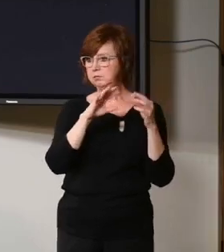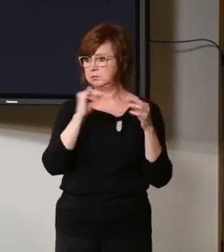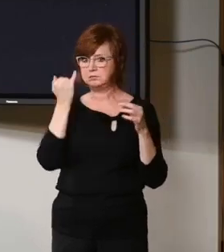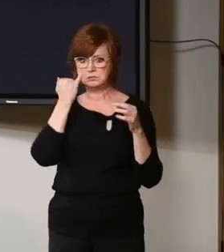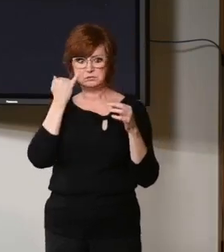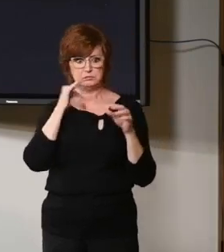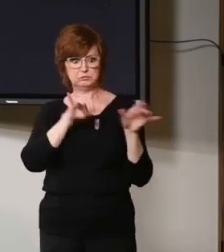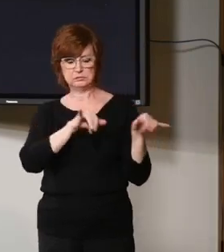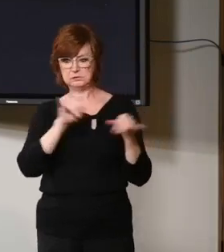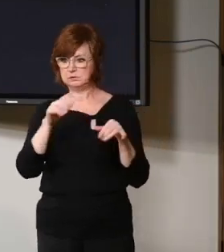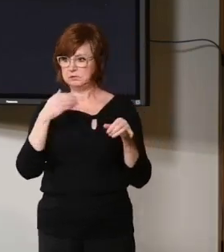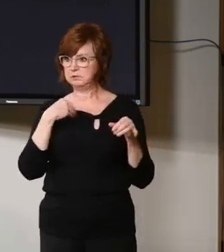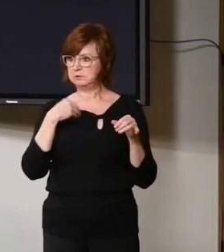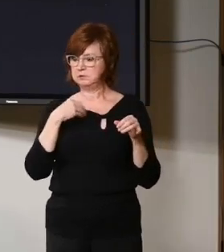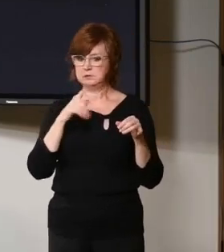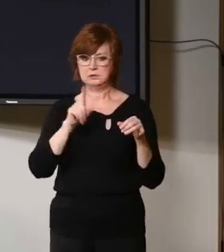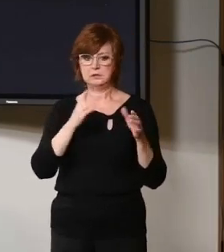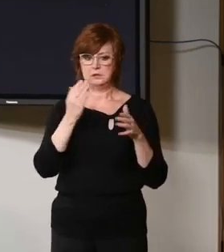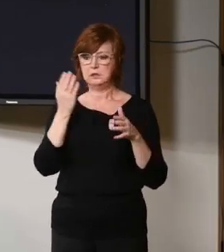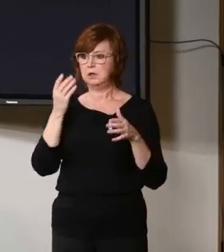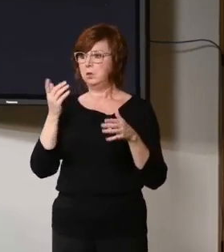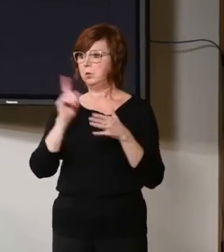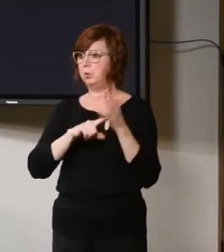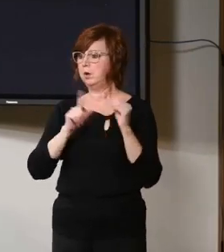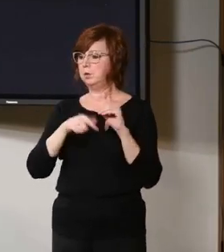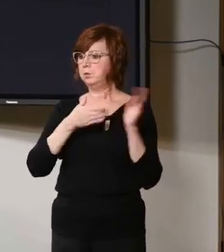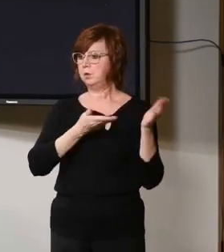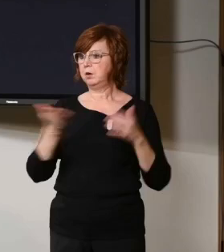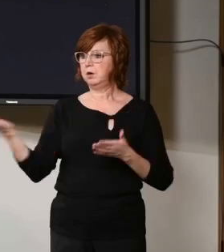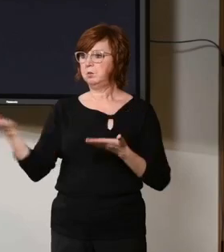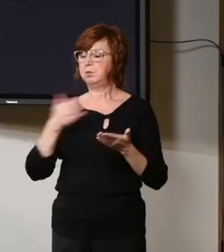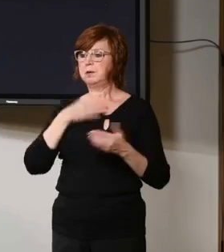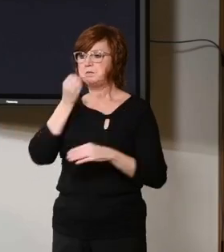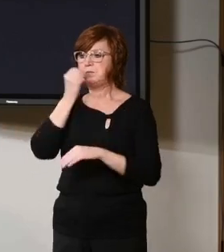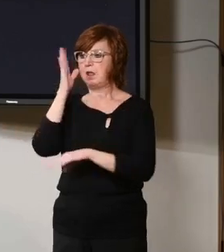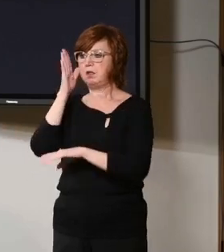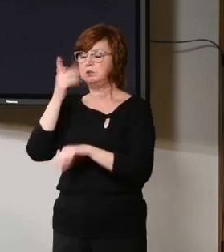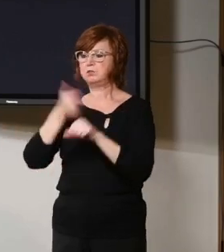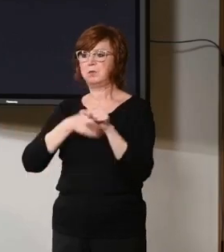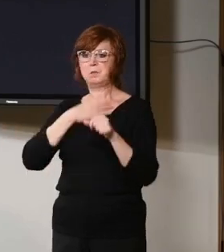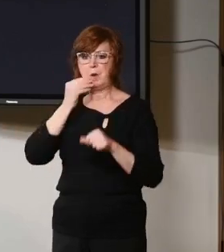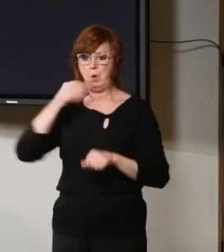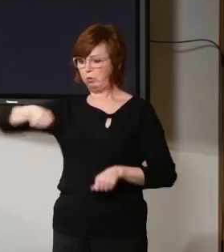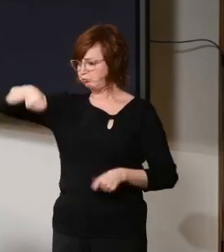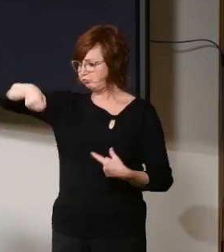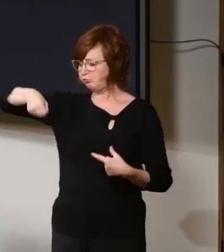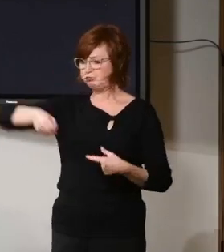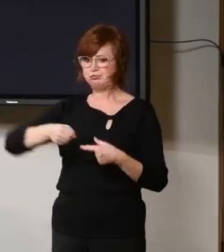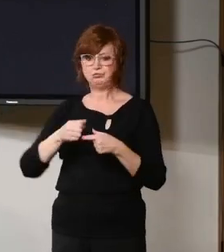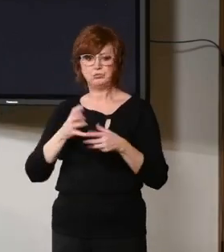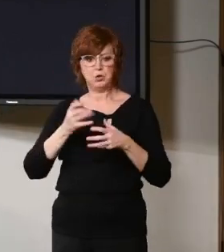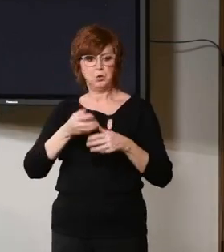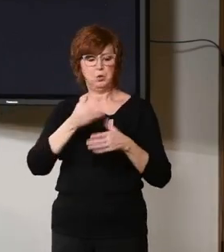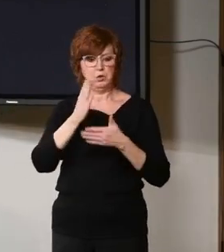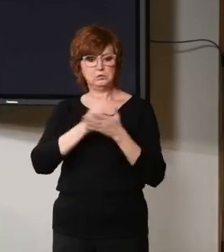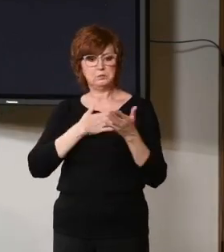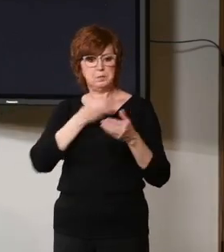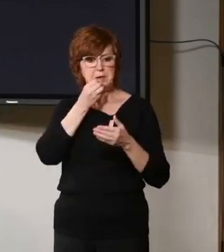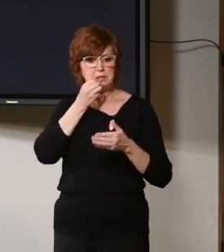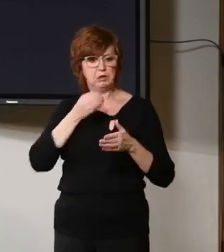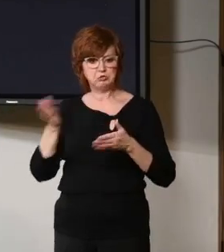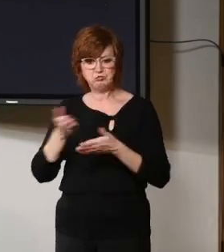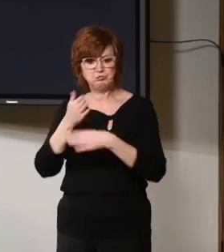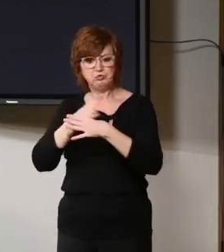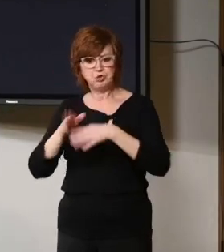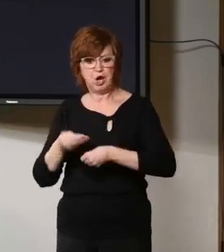You do not share the lunch you bring from home. Even there, while at work, your behavior has to change. If you're